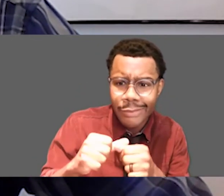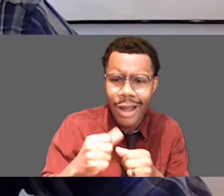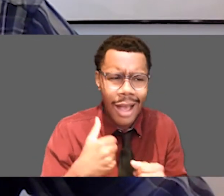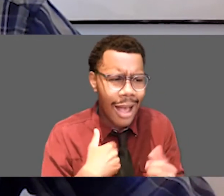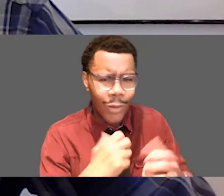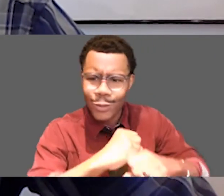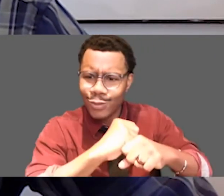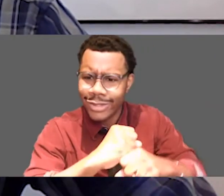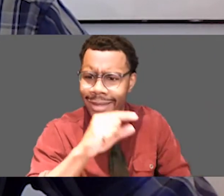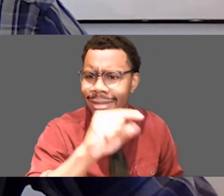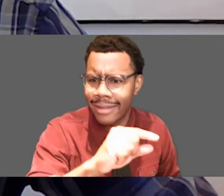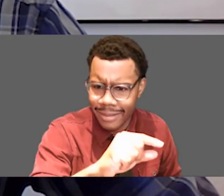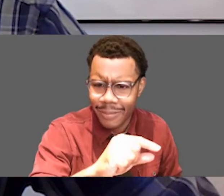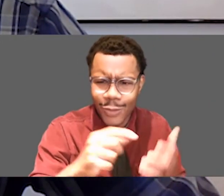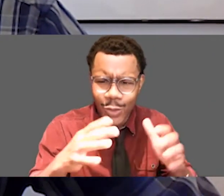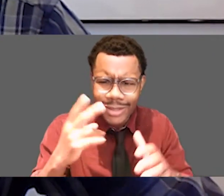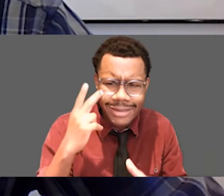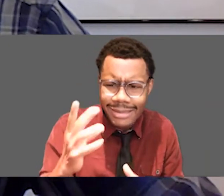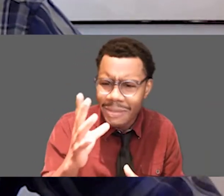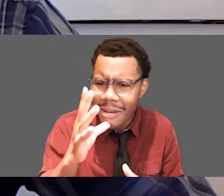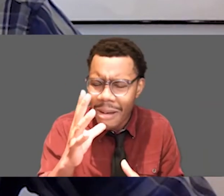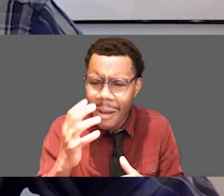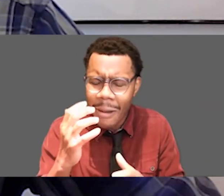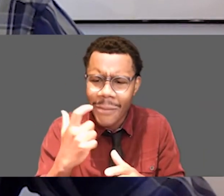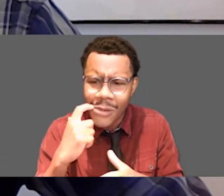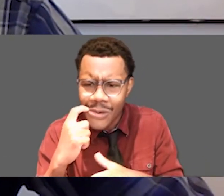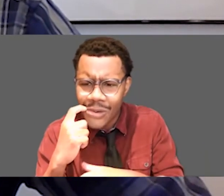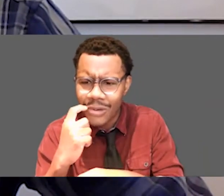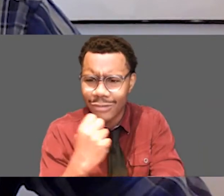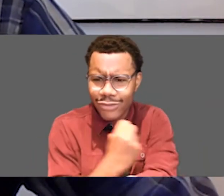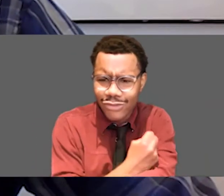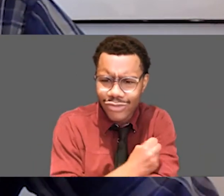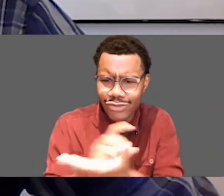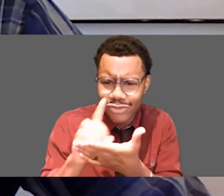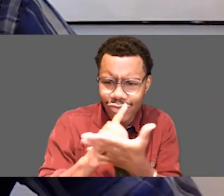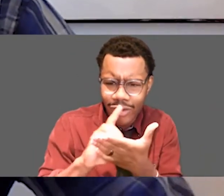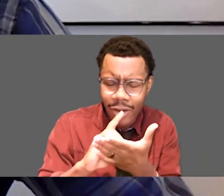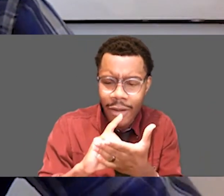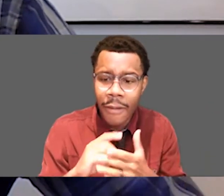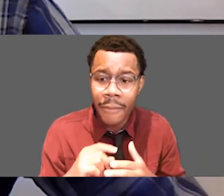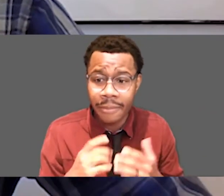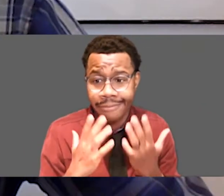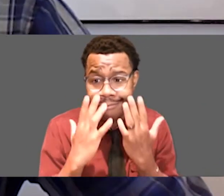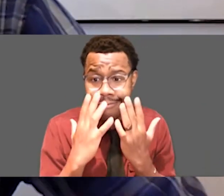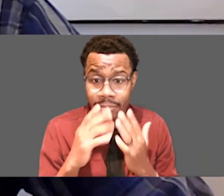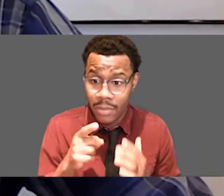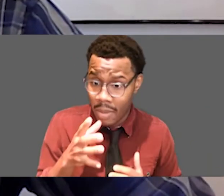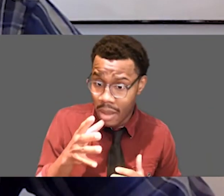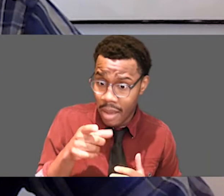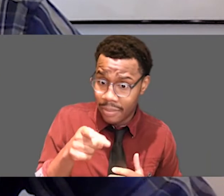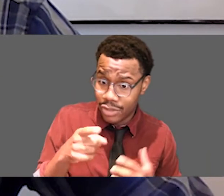now, especially given the fact that the episode did not end with his young mother in